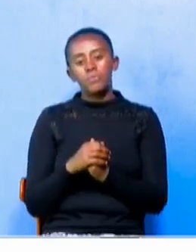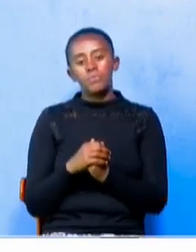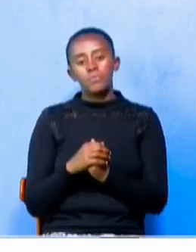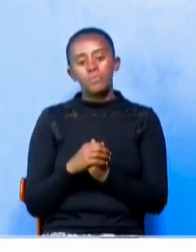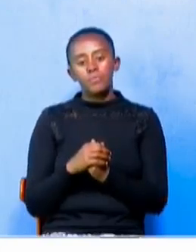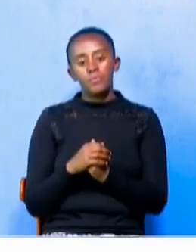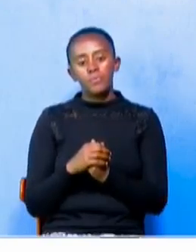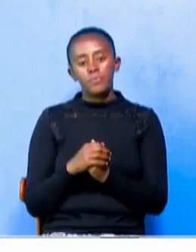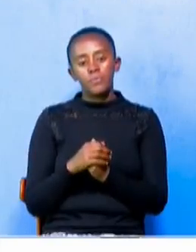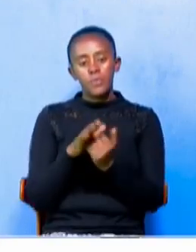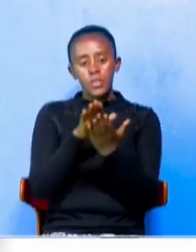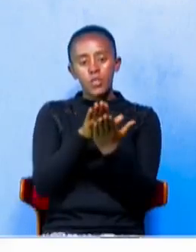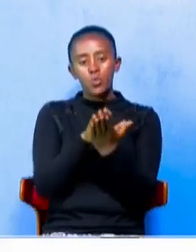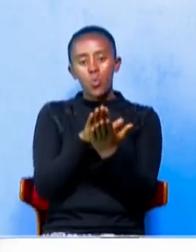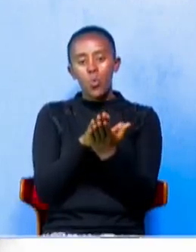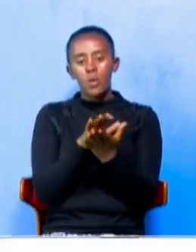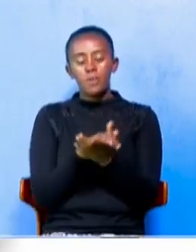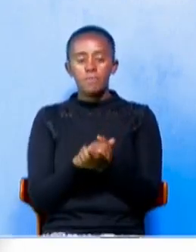In the school?